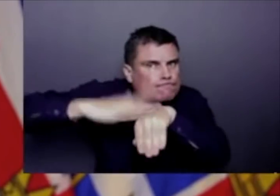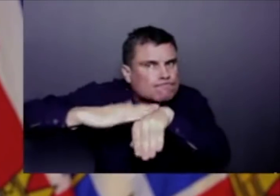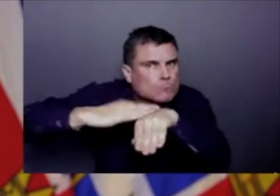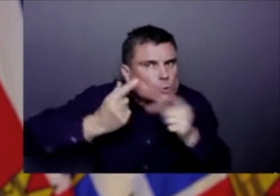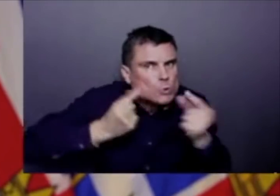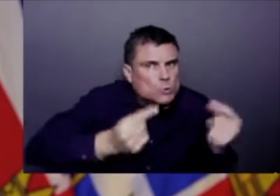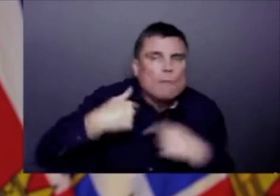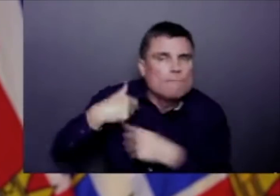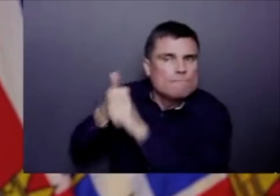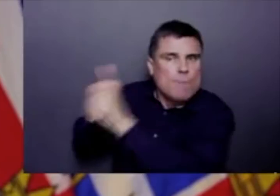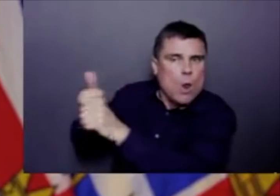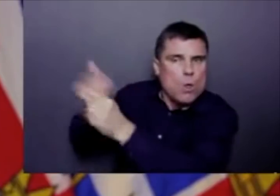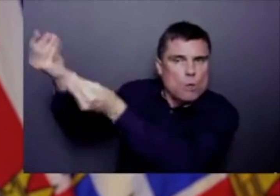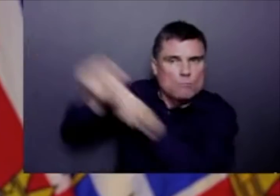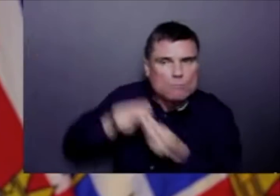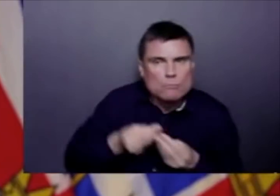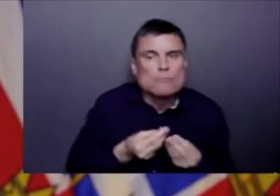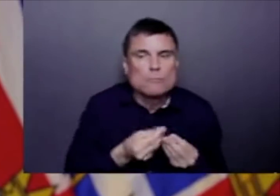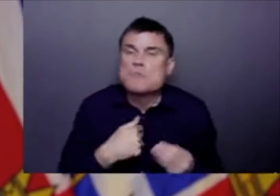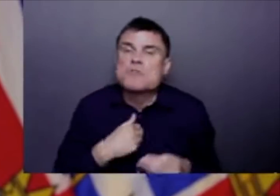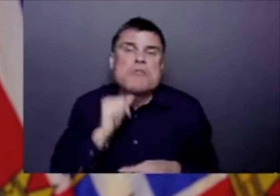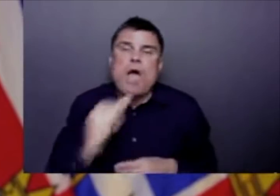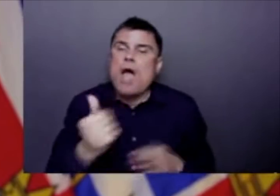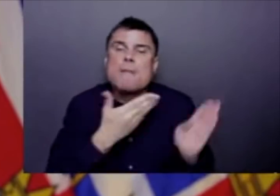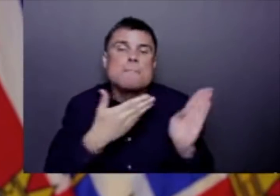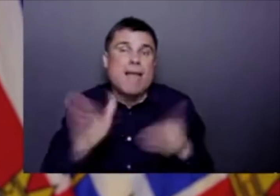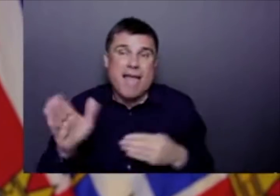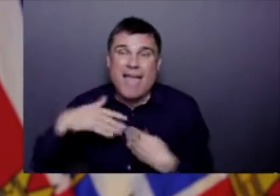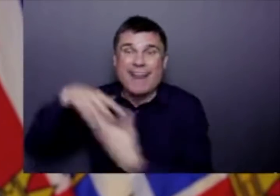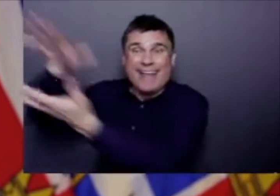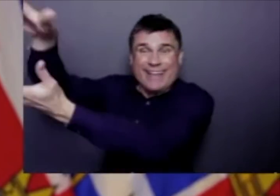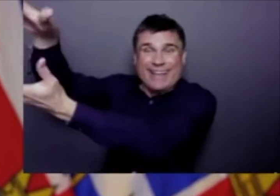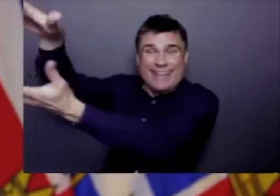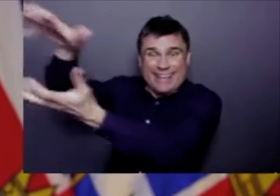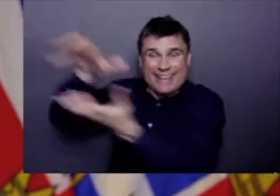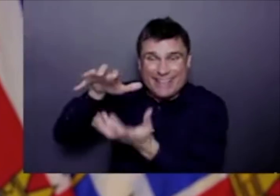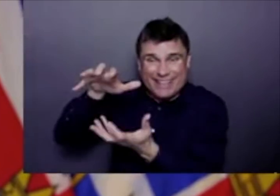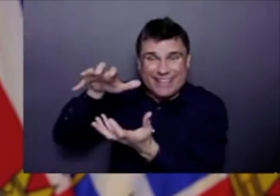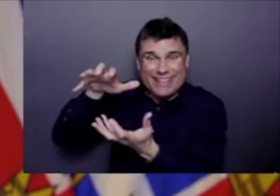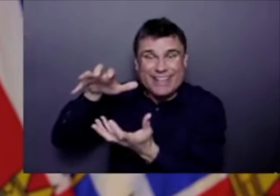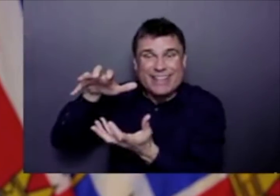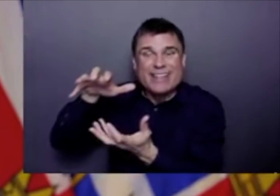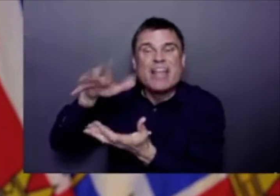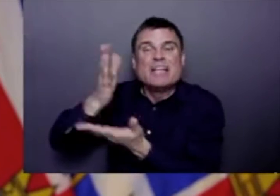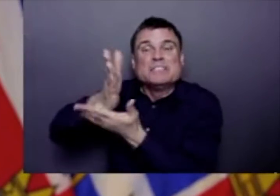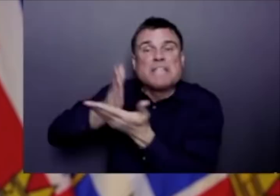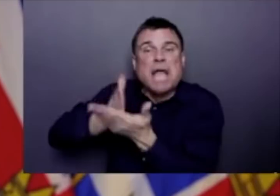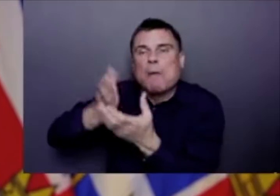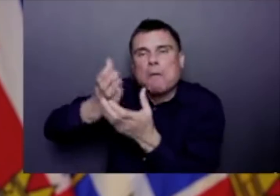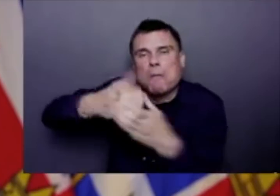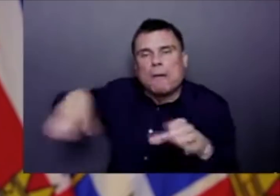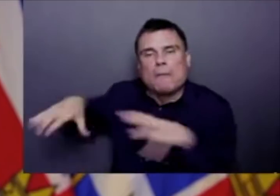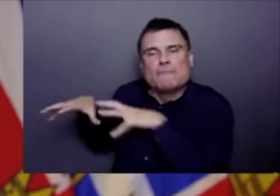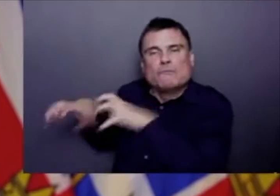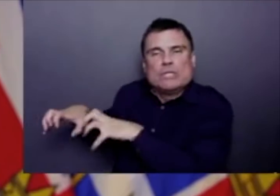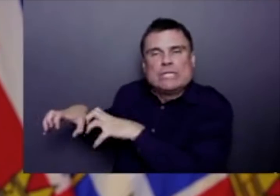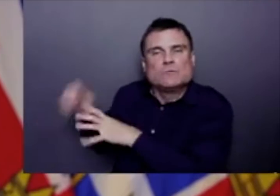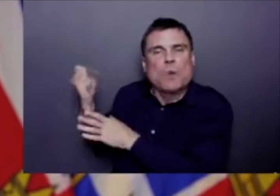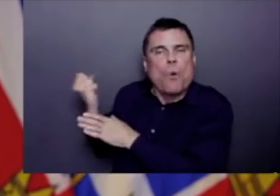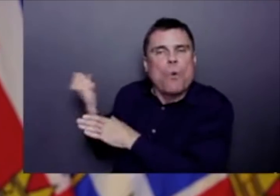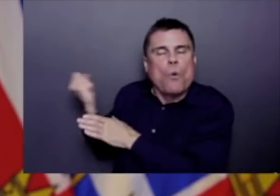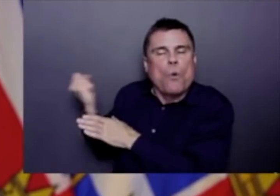from the December and January doses at all. That was the recommendation of the company, but we